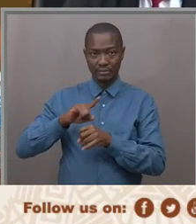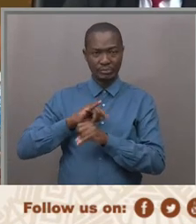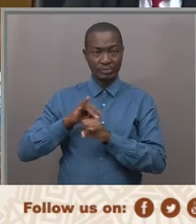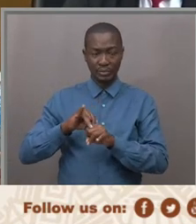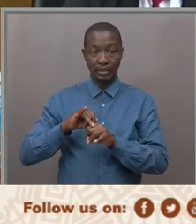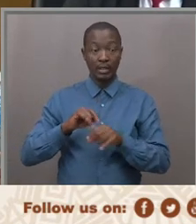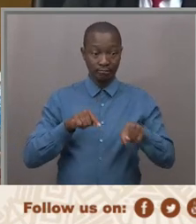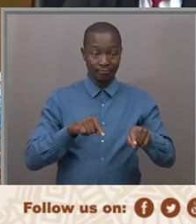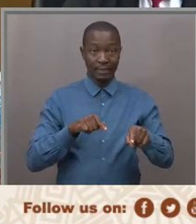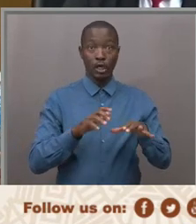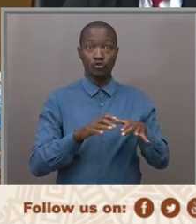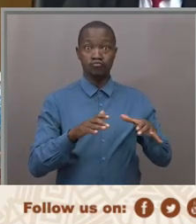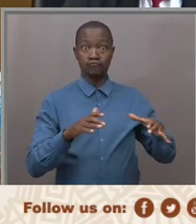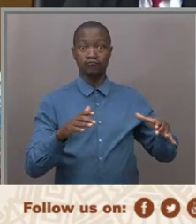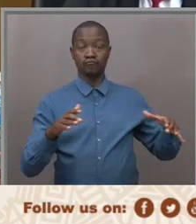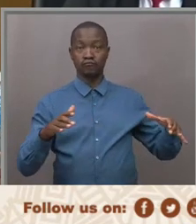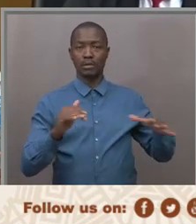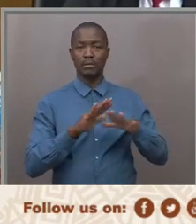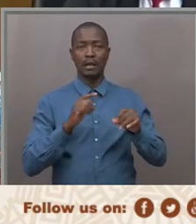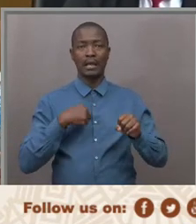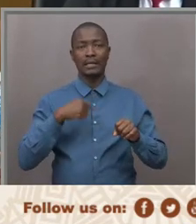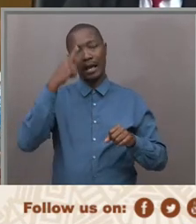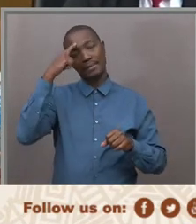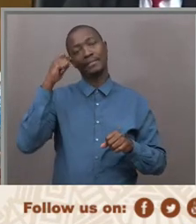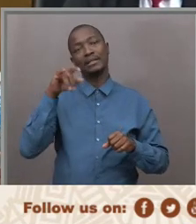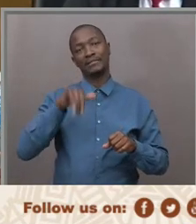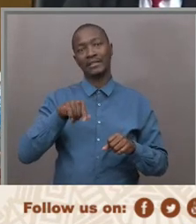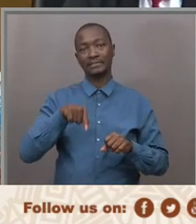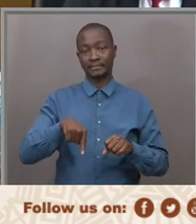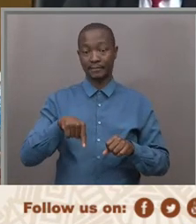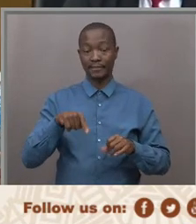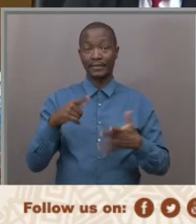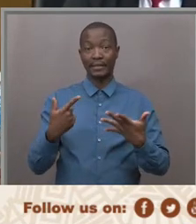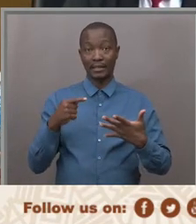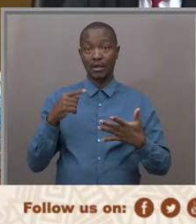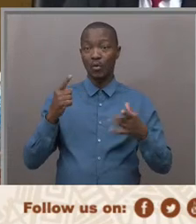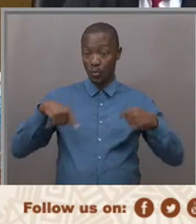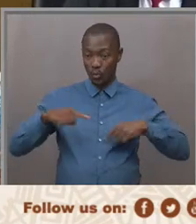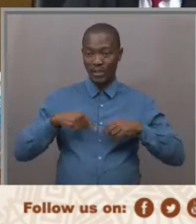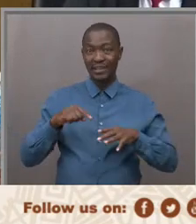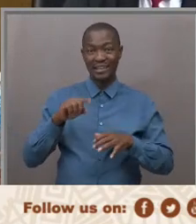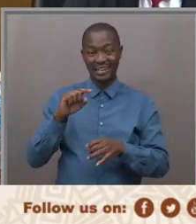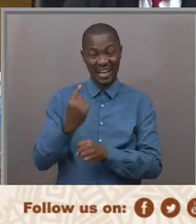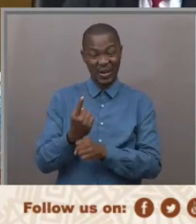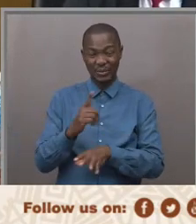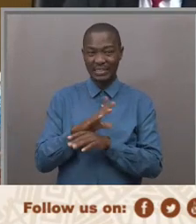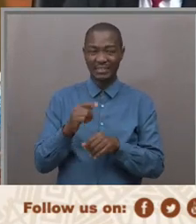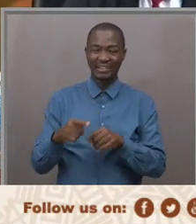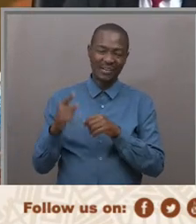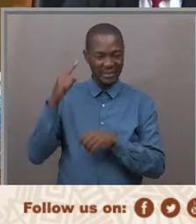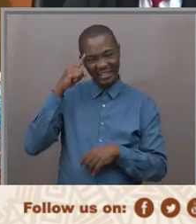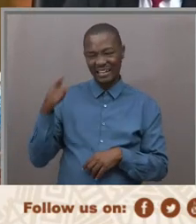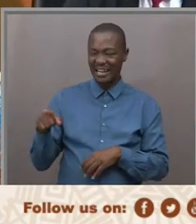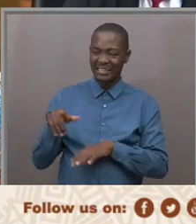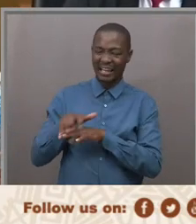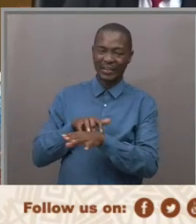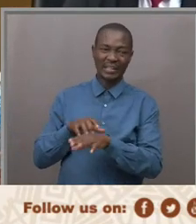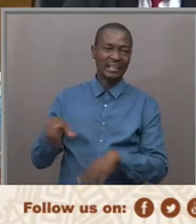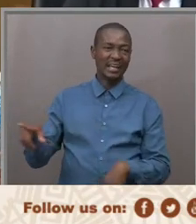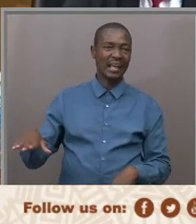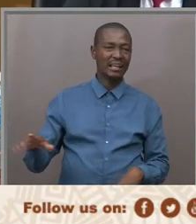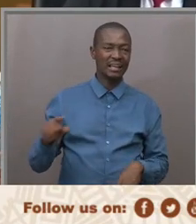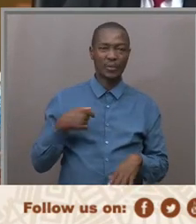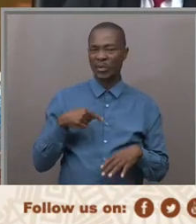members, that we in Gauteng sometimes undermine the role of agriculture. We in Gauteng think that, no, we are not an